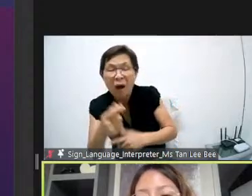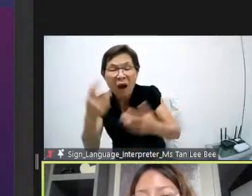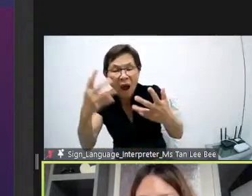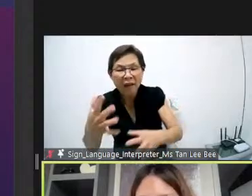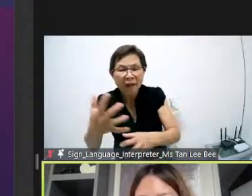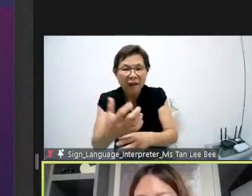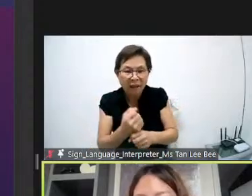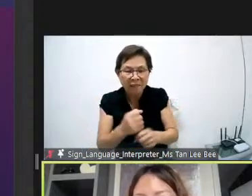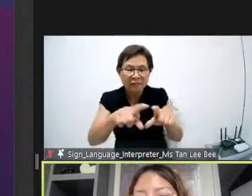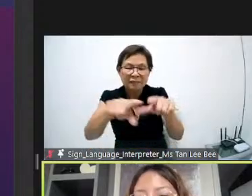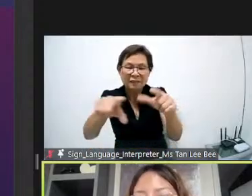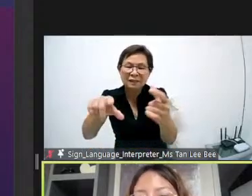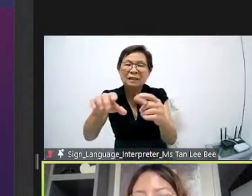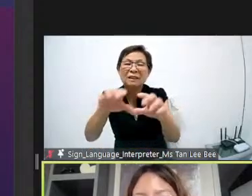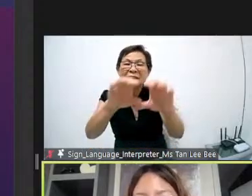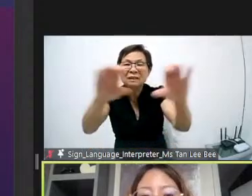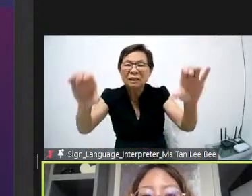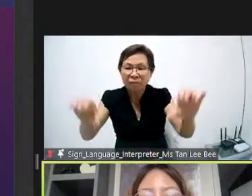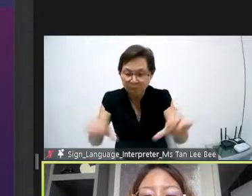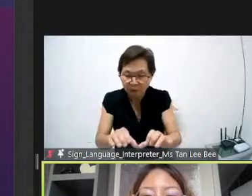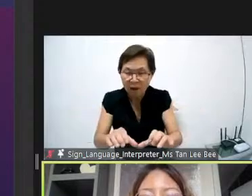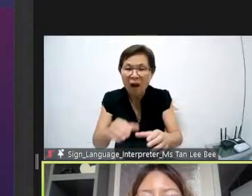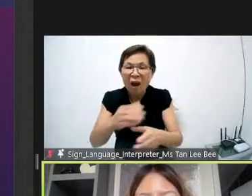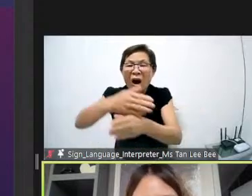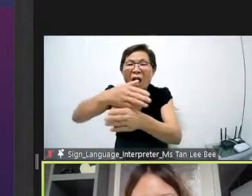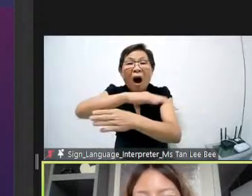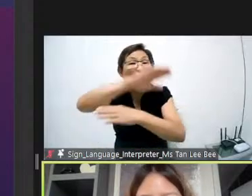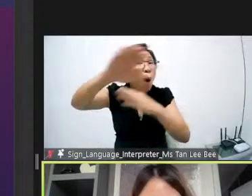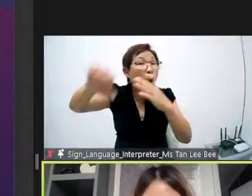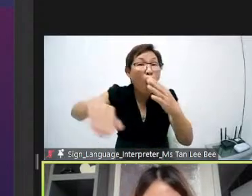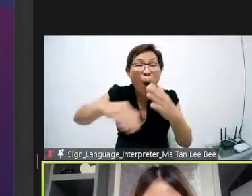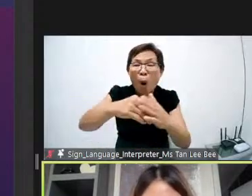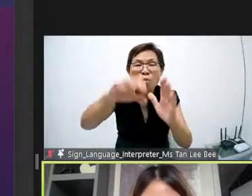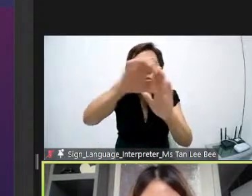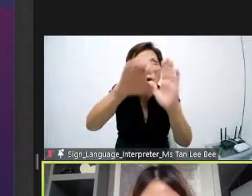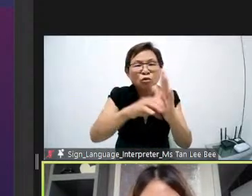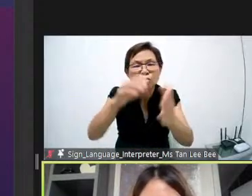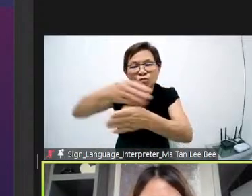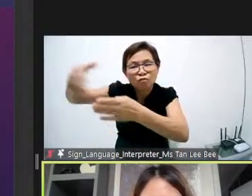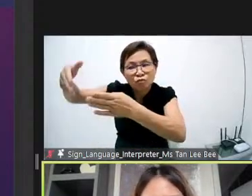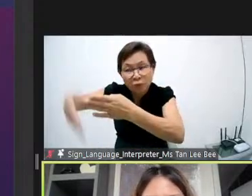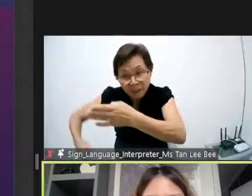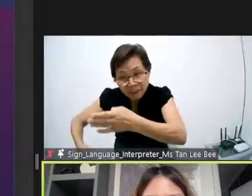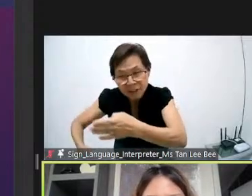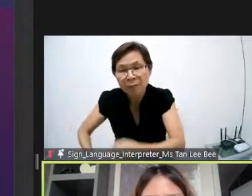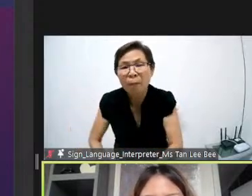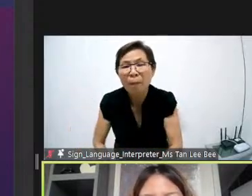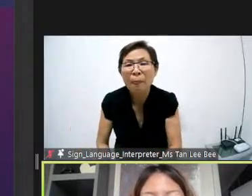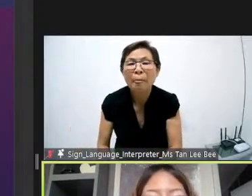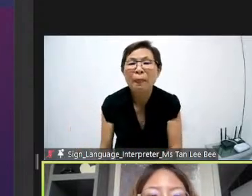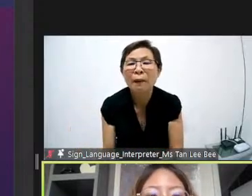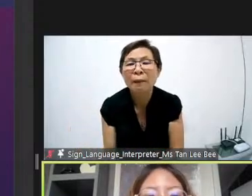the certificate after finish all the course.